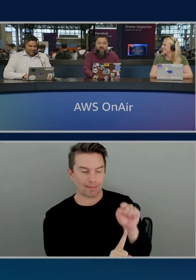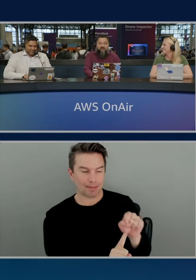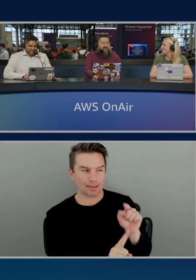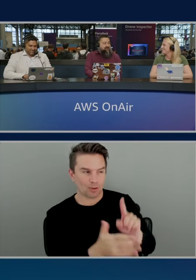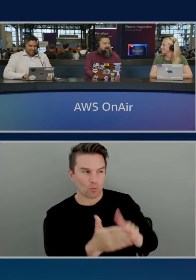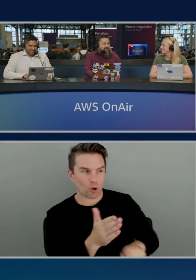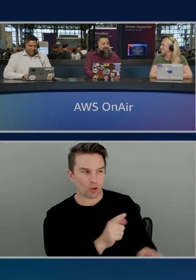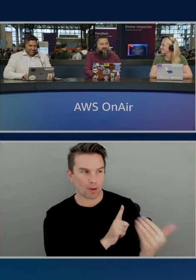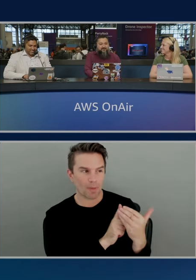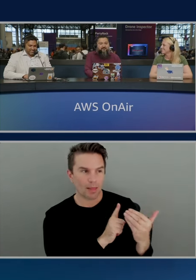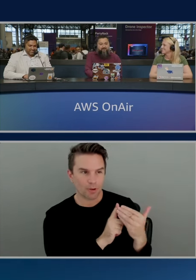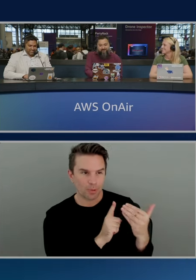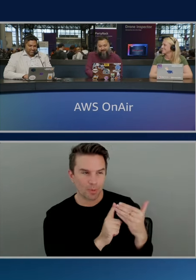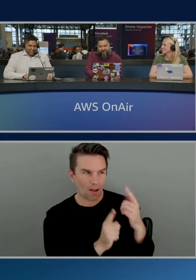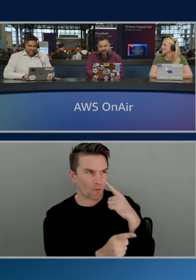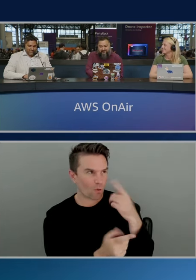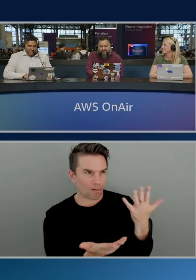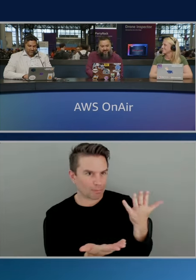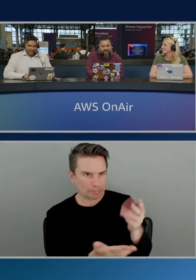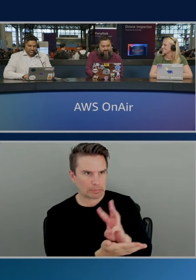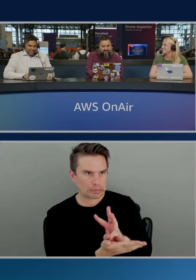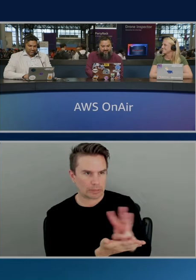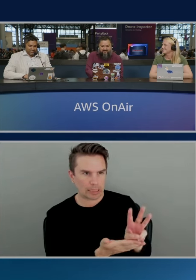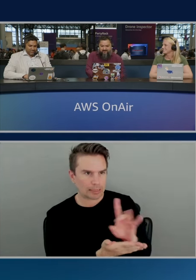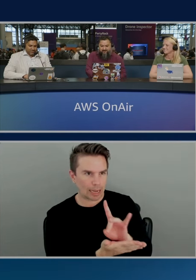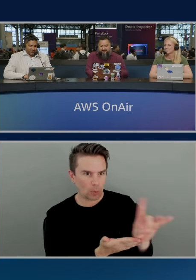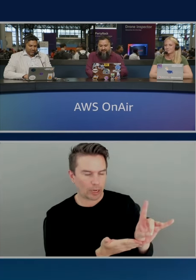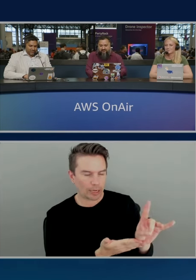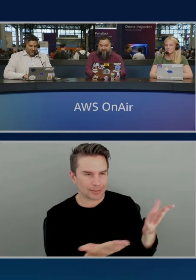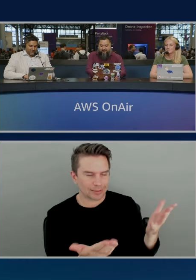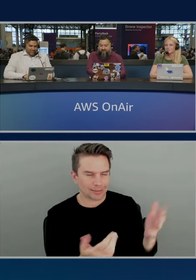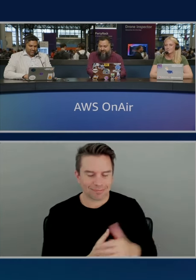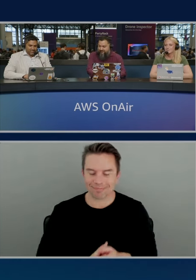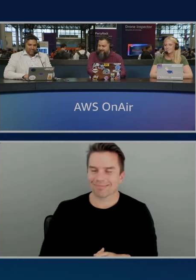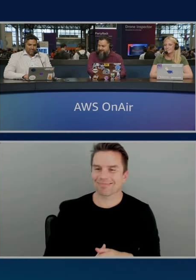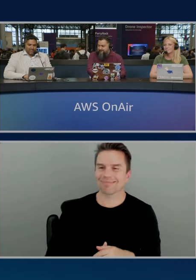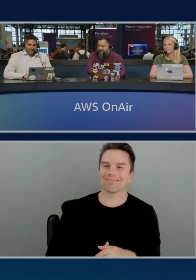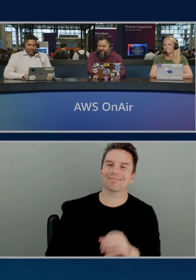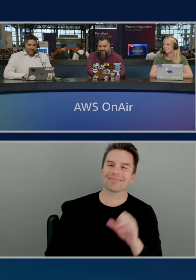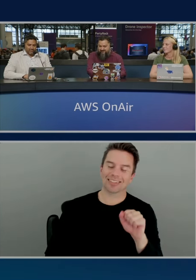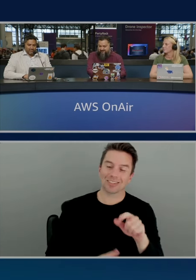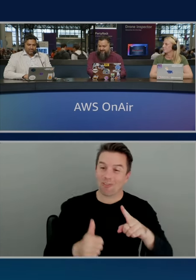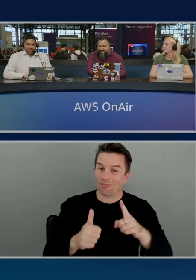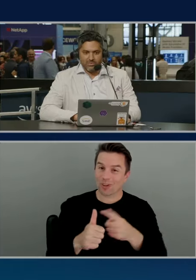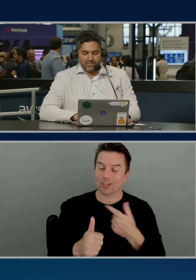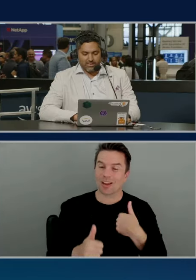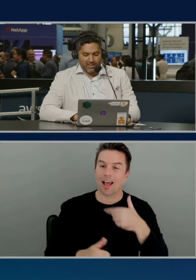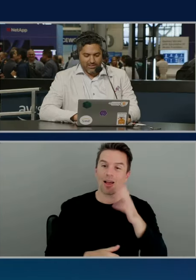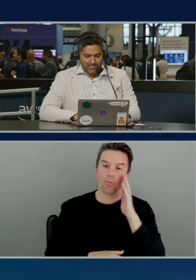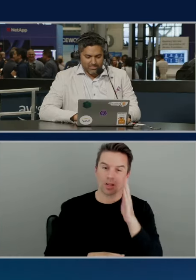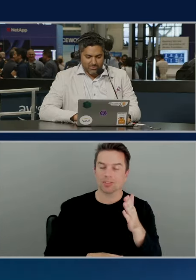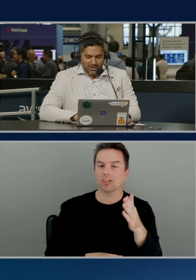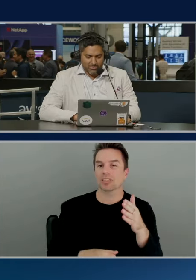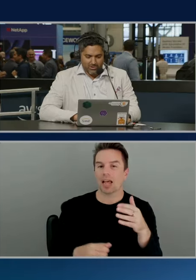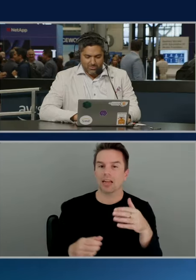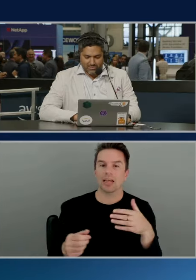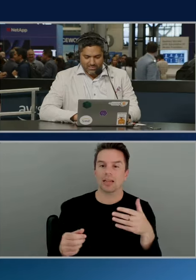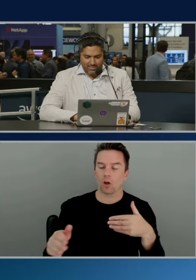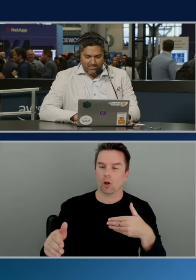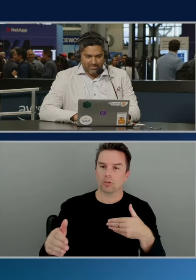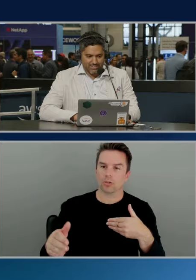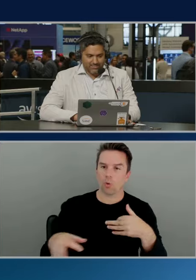8 weeks, something like that. Yeah, so first I'll kind of just walk through maybe just when we get out of this